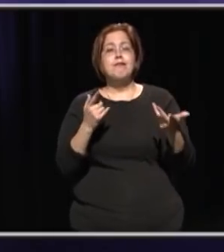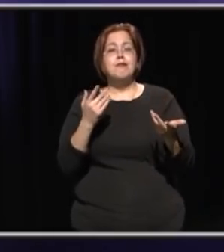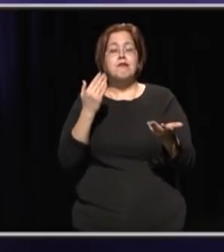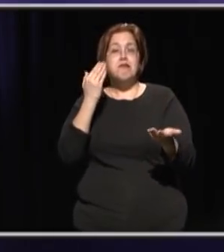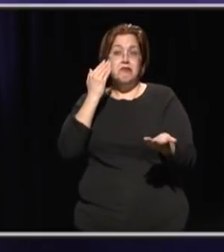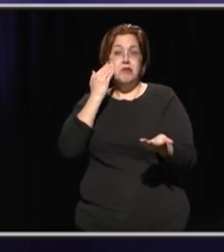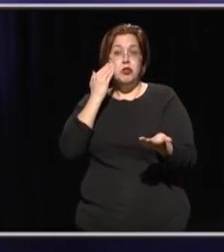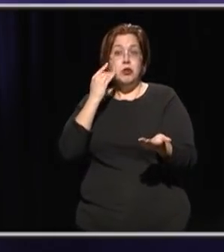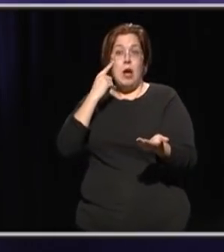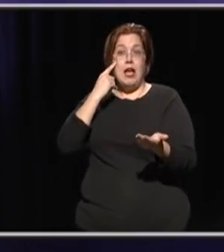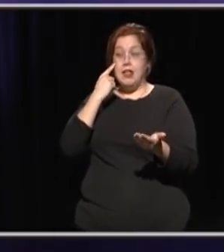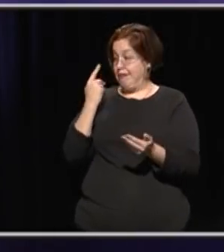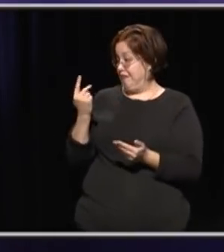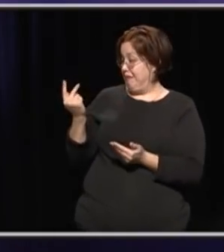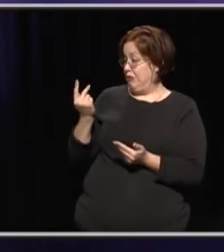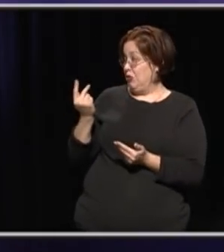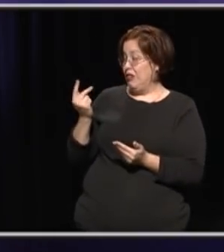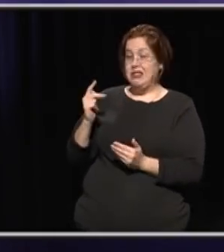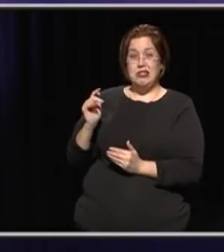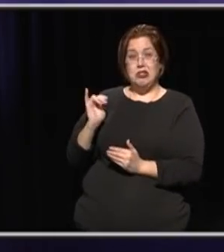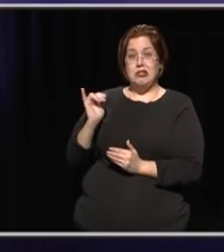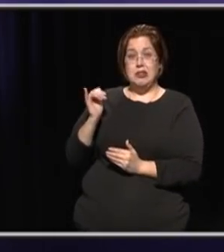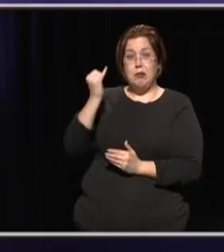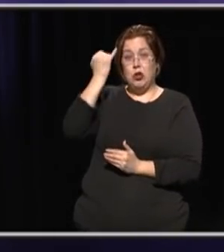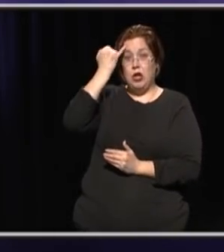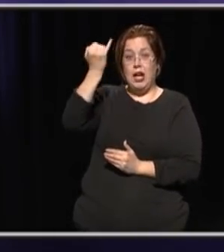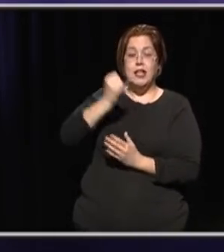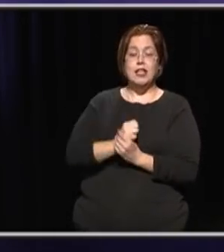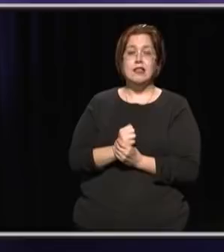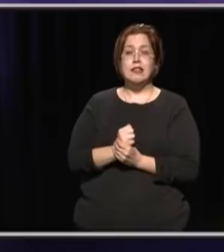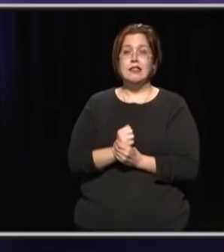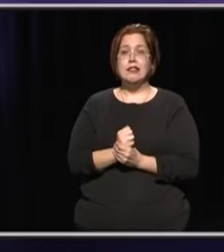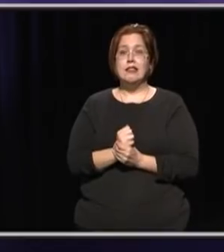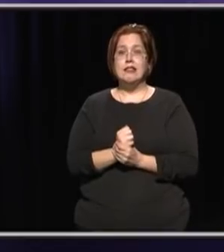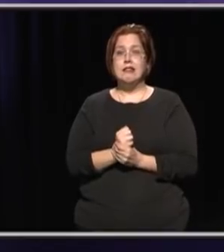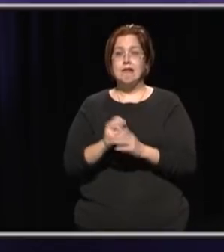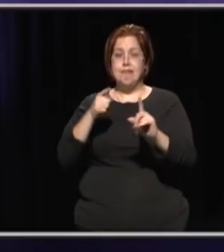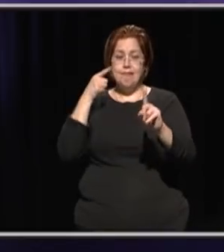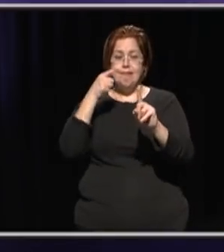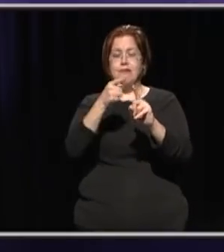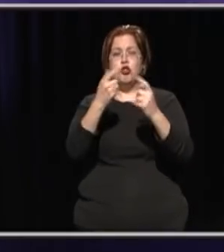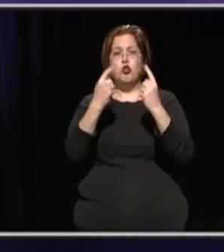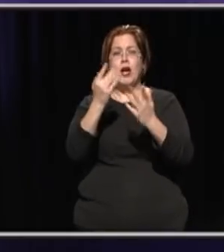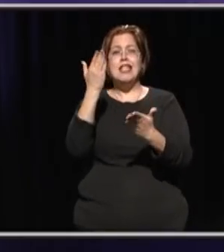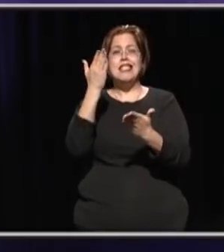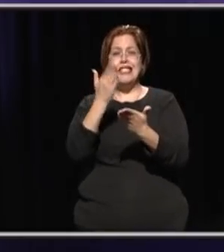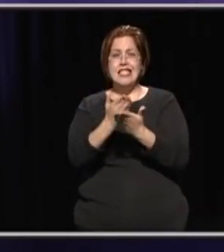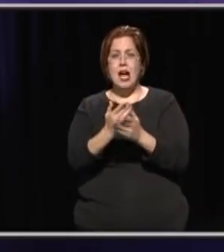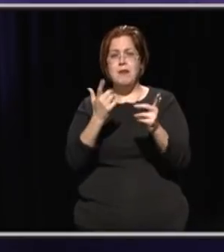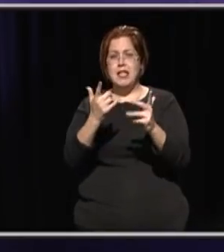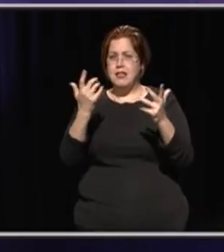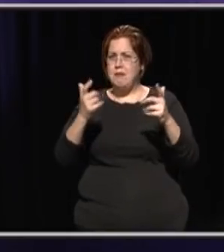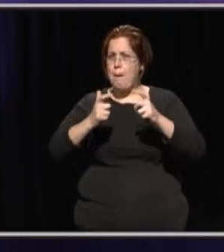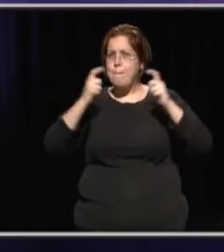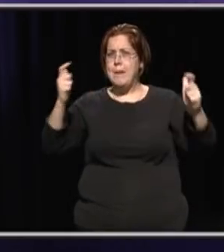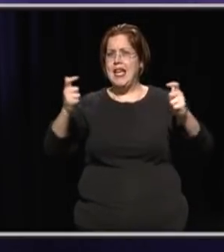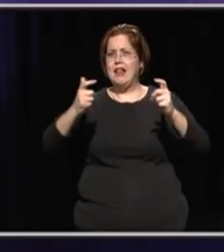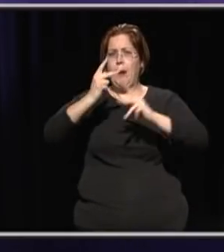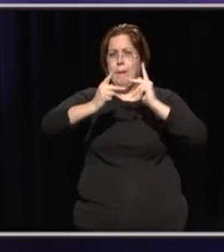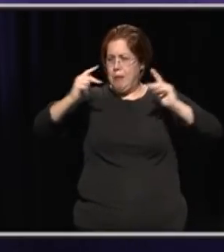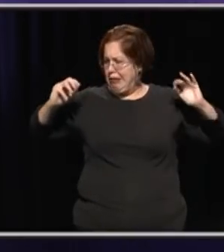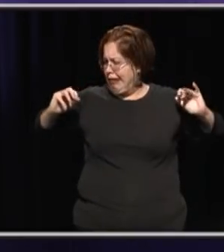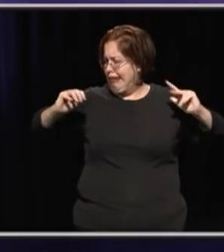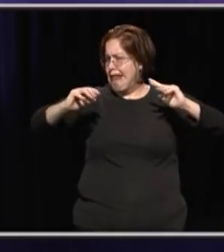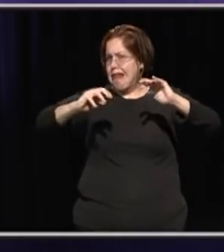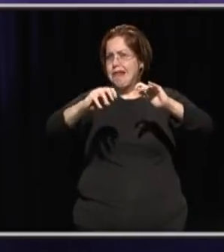believe the mayor and I are pretty close on that. Basically going after trying to stop a lot of these mass gatherings that can be